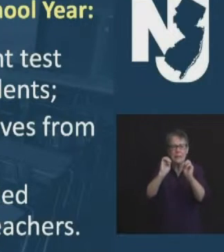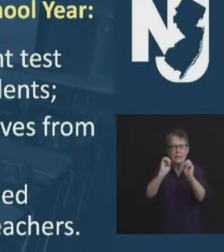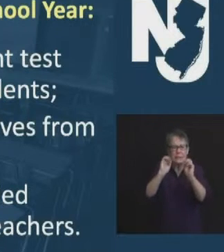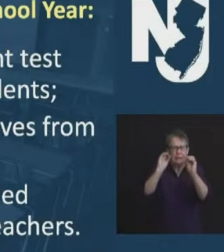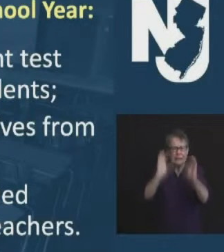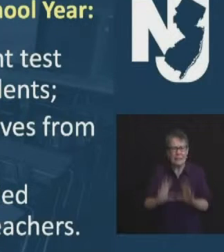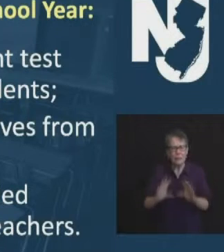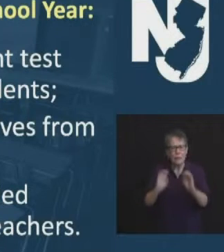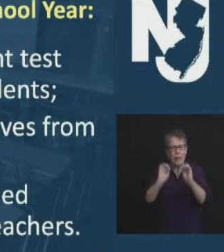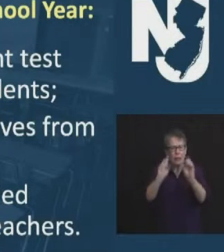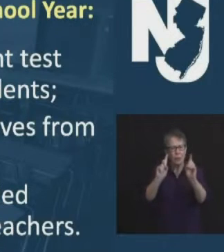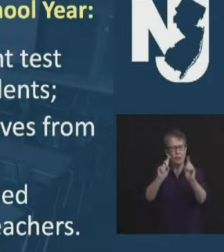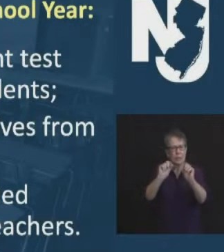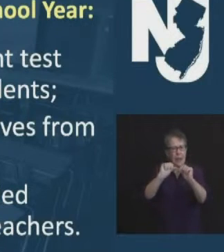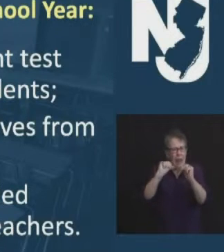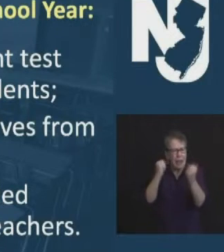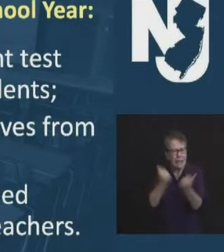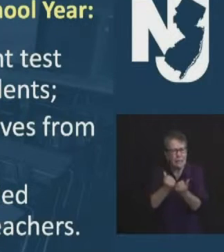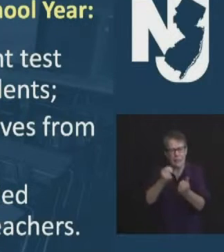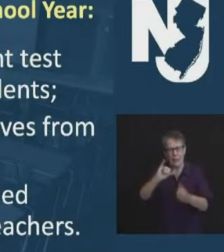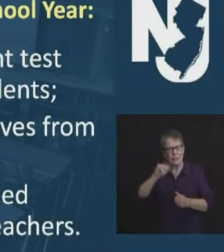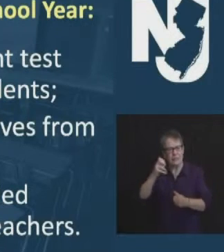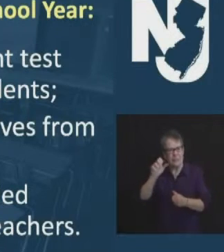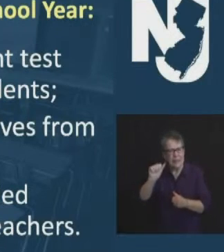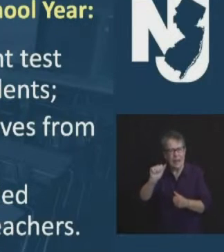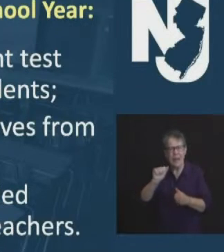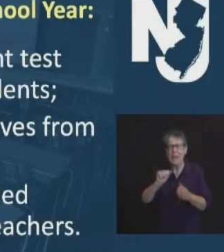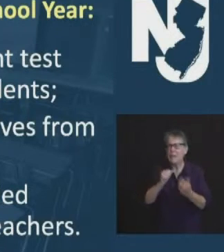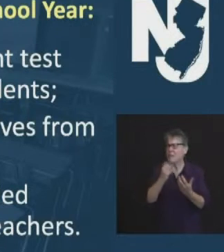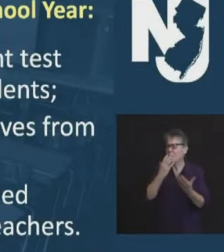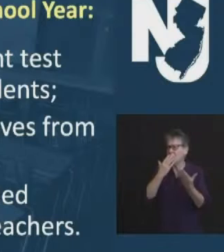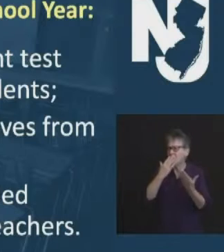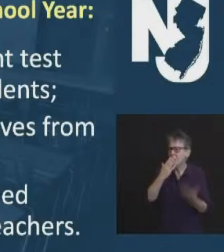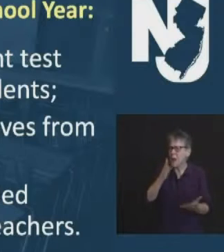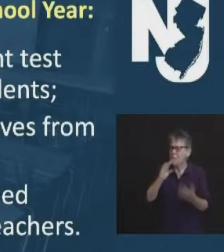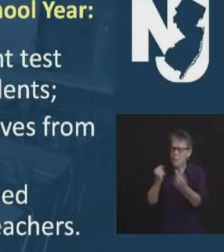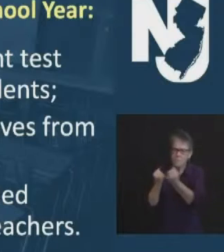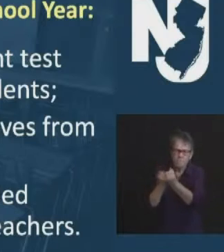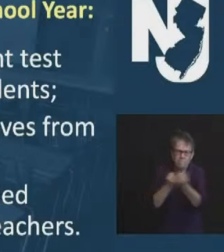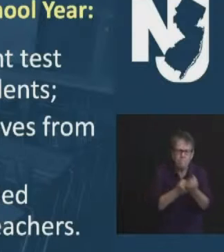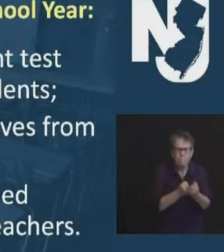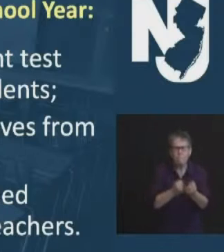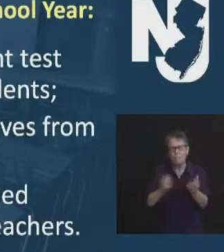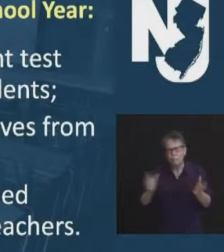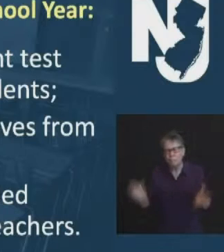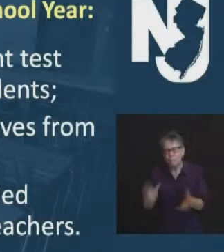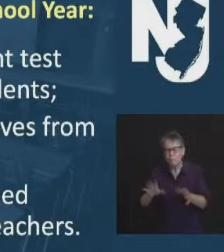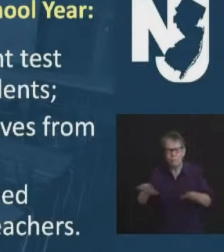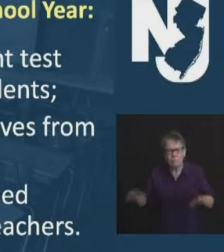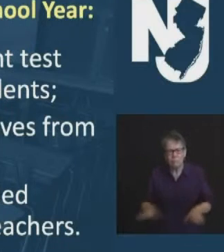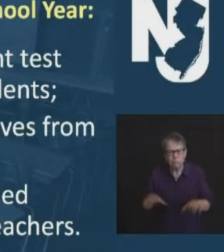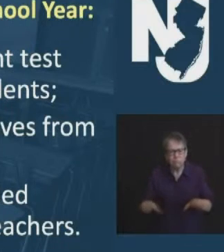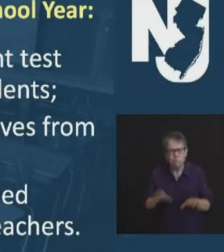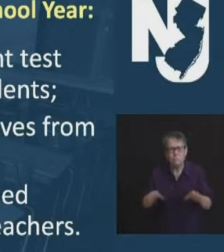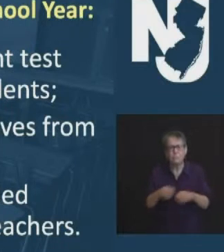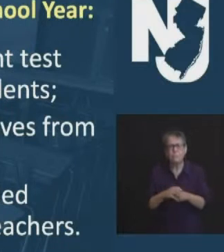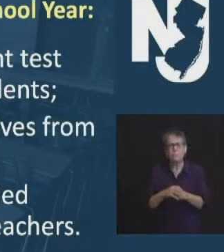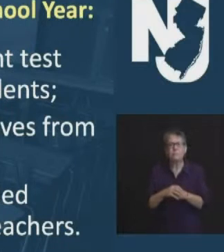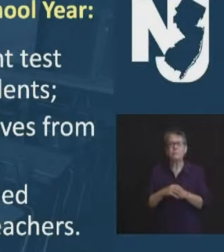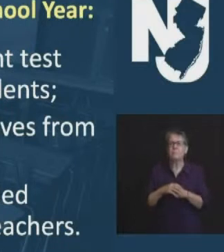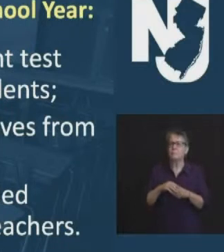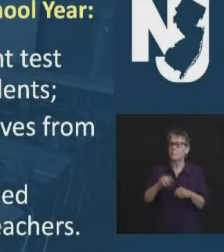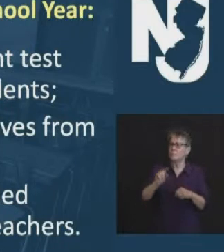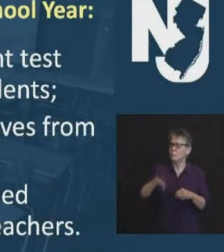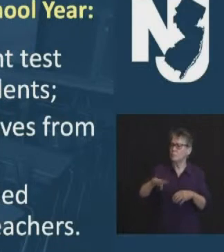high-quality education for our children throughout this pandemic. Remember, we are the public education state. To not make